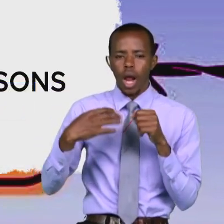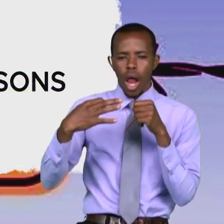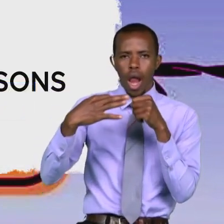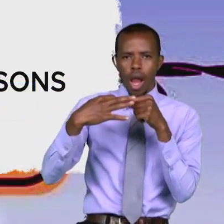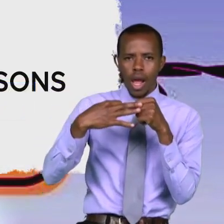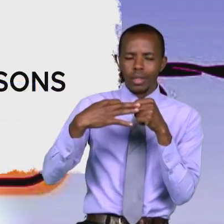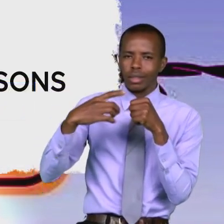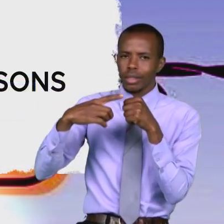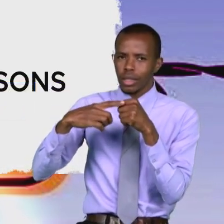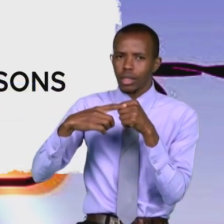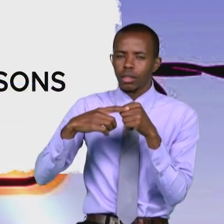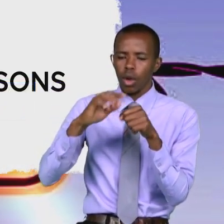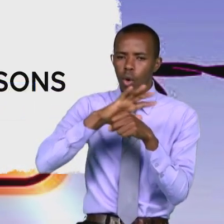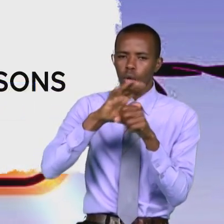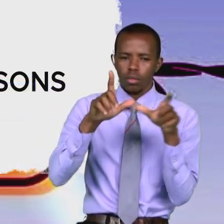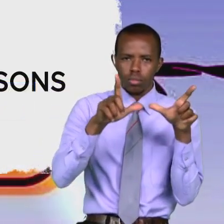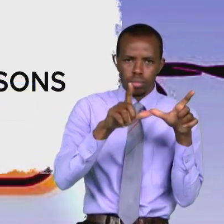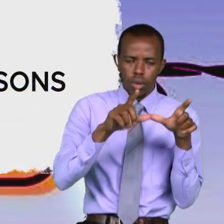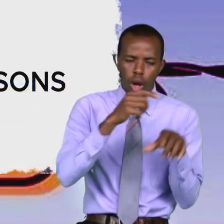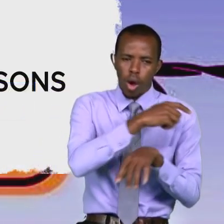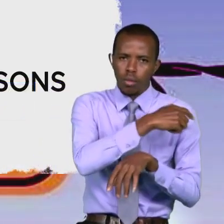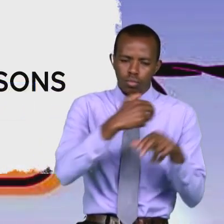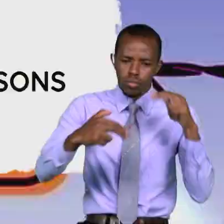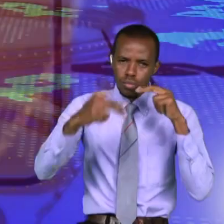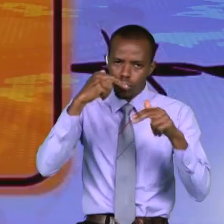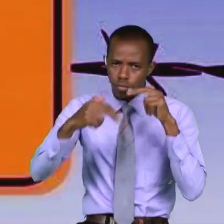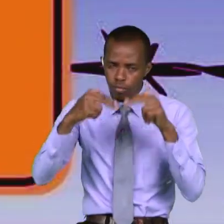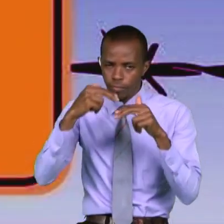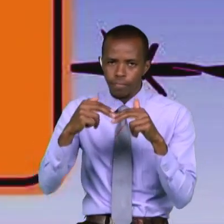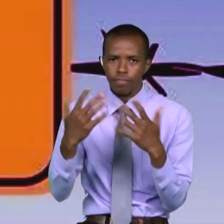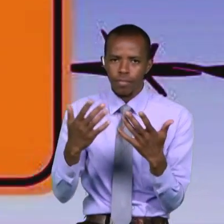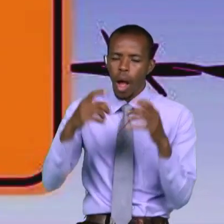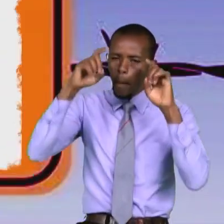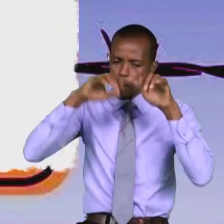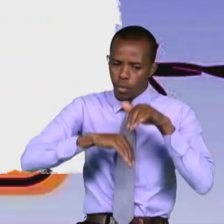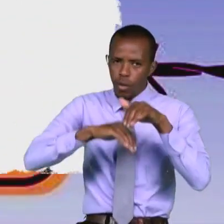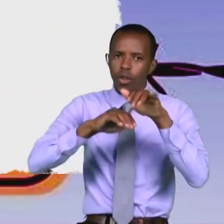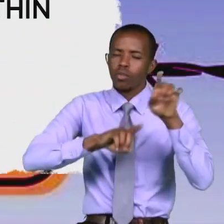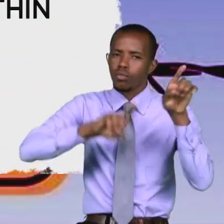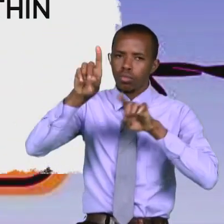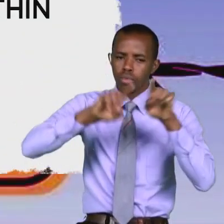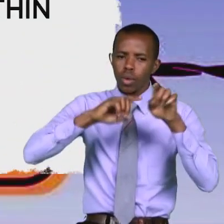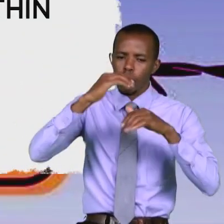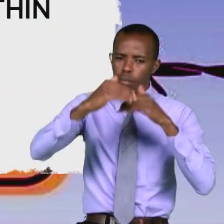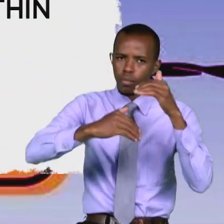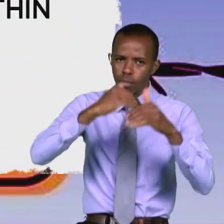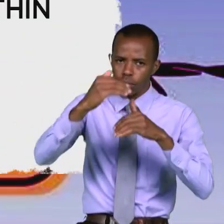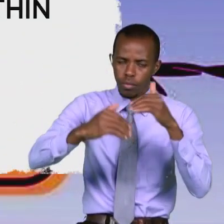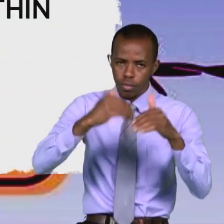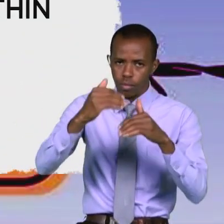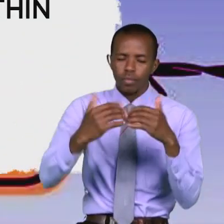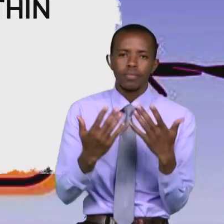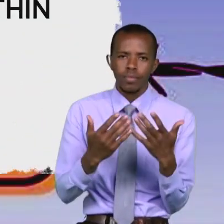certificate from a valid travel platform. Hospitality establishments have been instructed to observe the tourism safe travel protocols. Attendees for